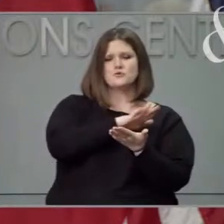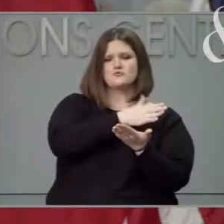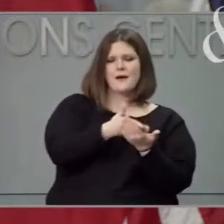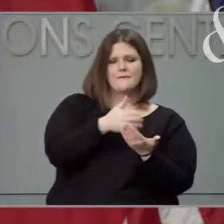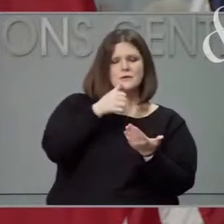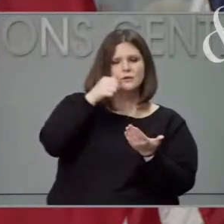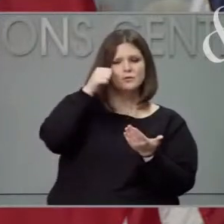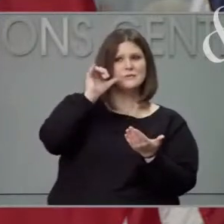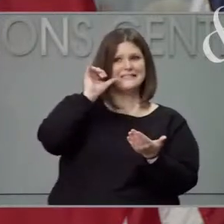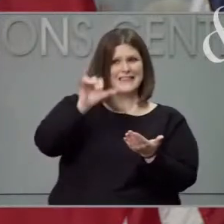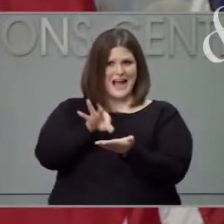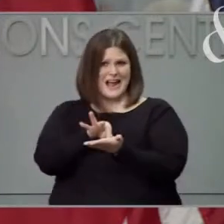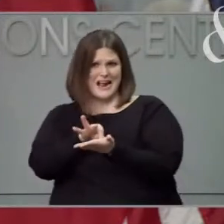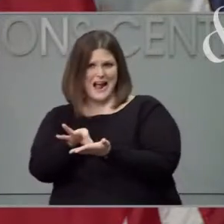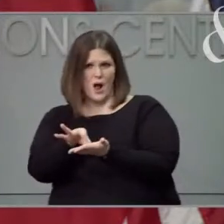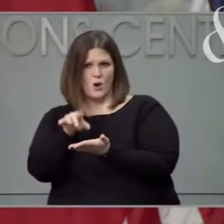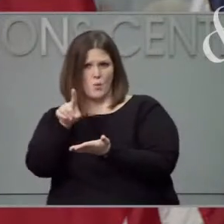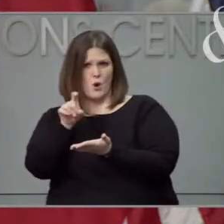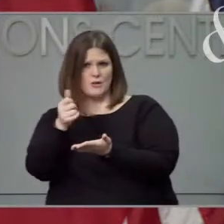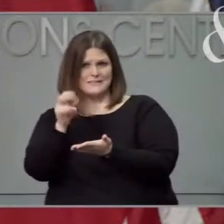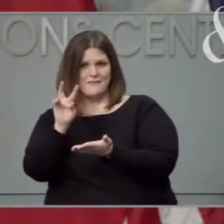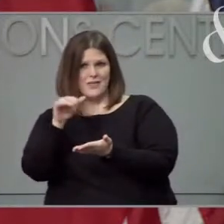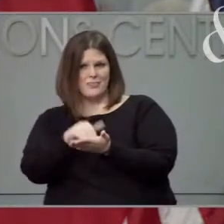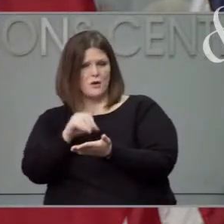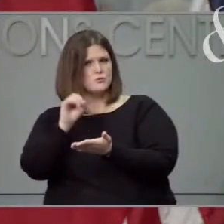in the 117,000 number?